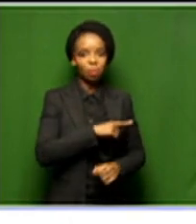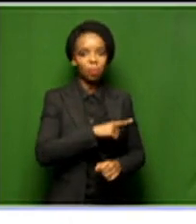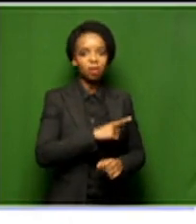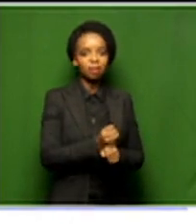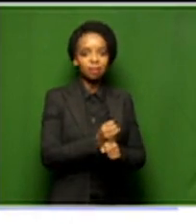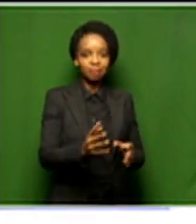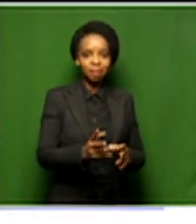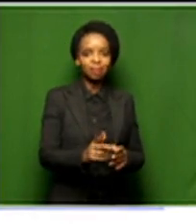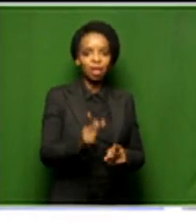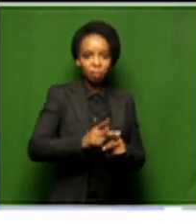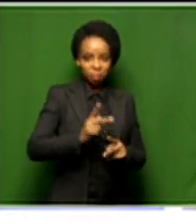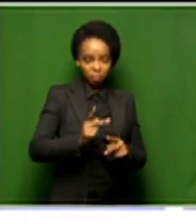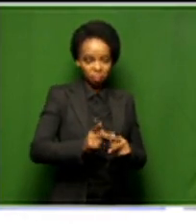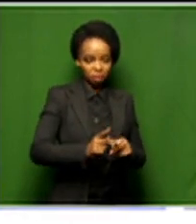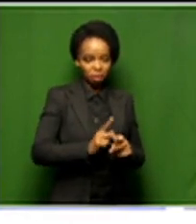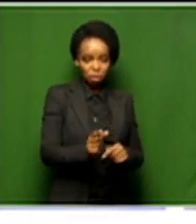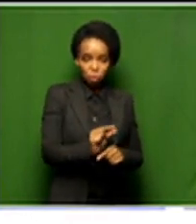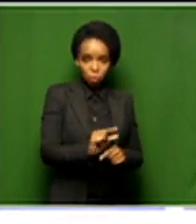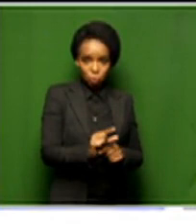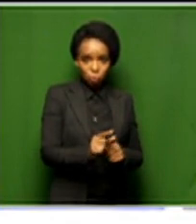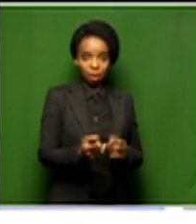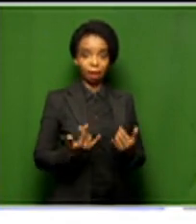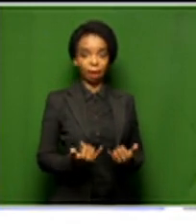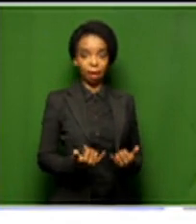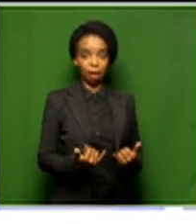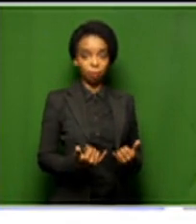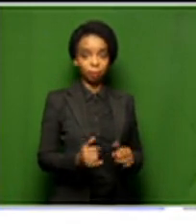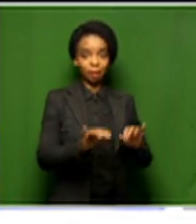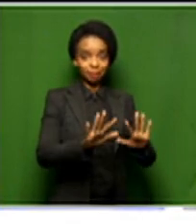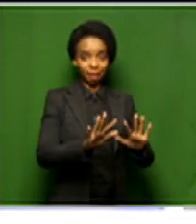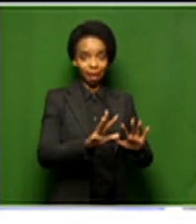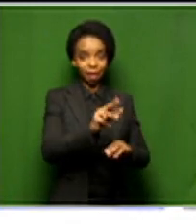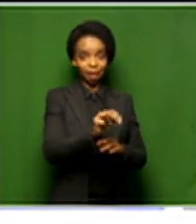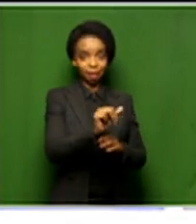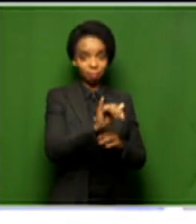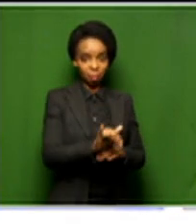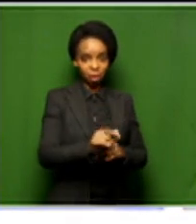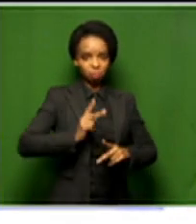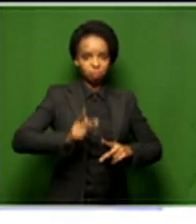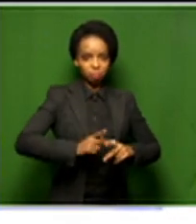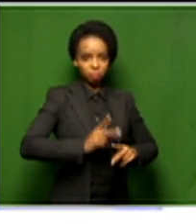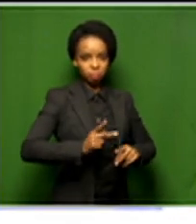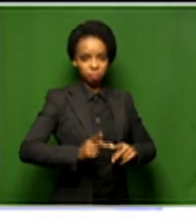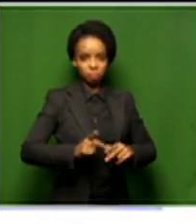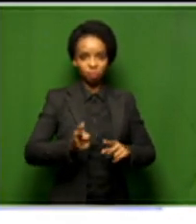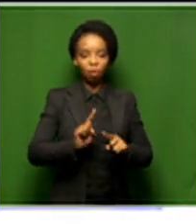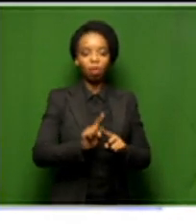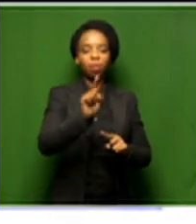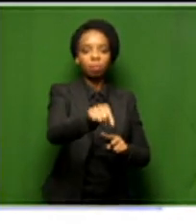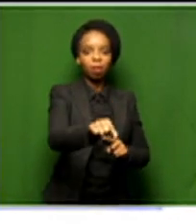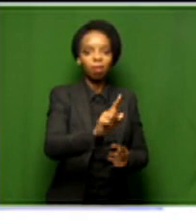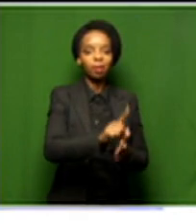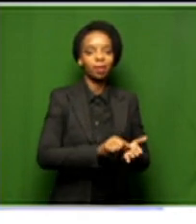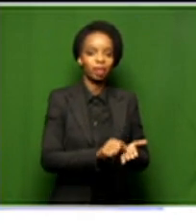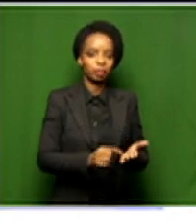election soon after one election, right? Like now, on the 10th of May, they'll start preparing for the next election. Yeah. And these are basic